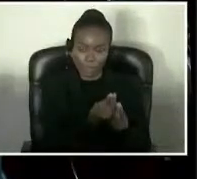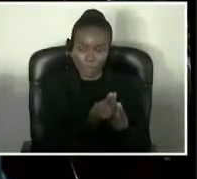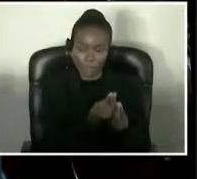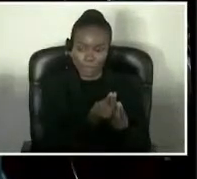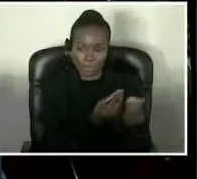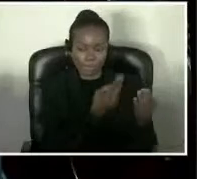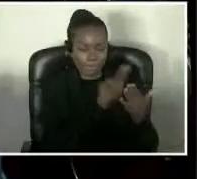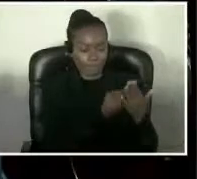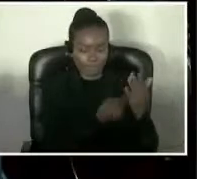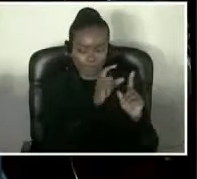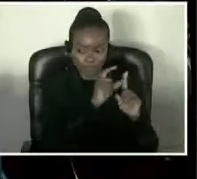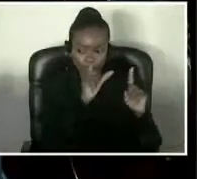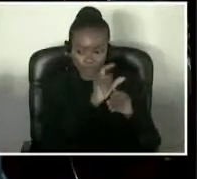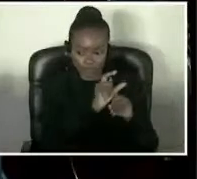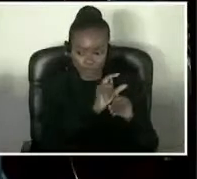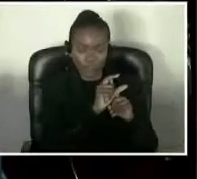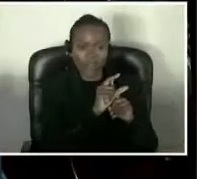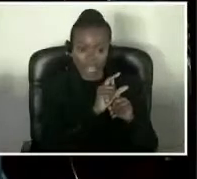no